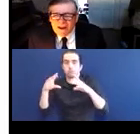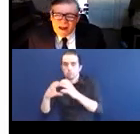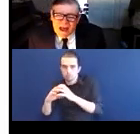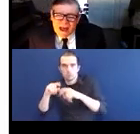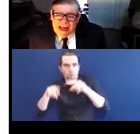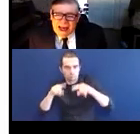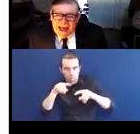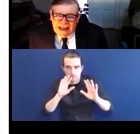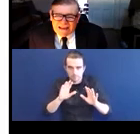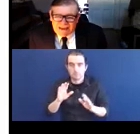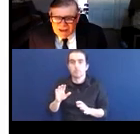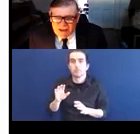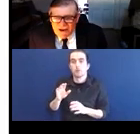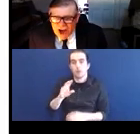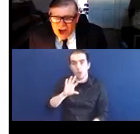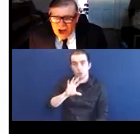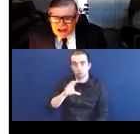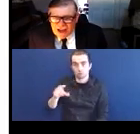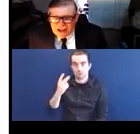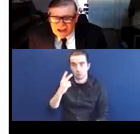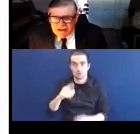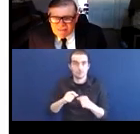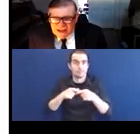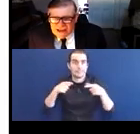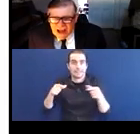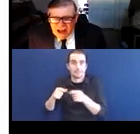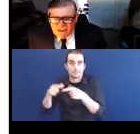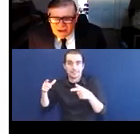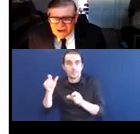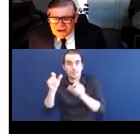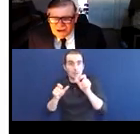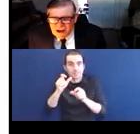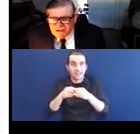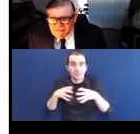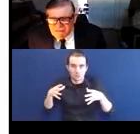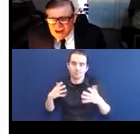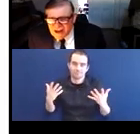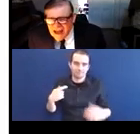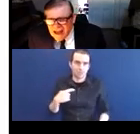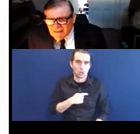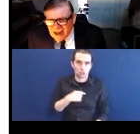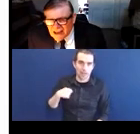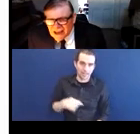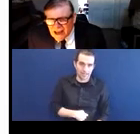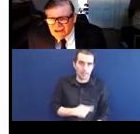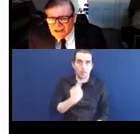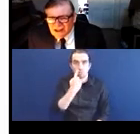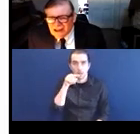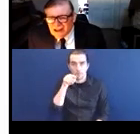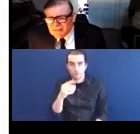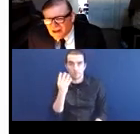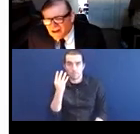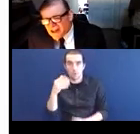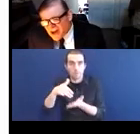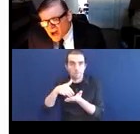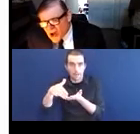billion. And these are very large. Next to them is Pakistan with 200 million and Bangladesh